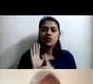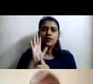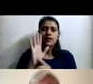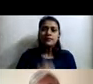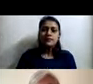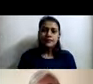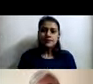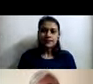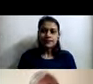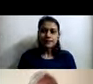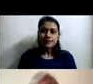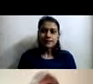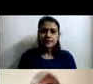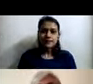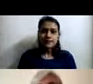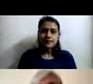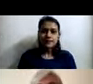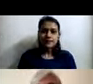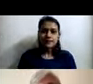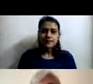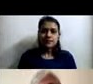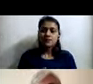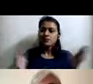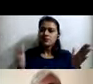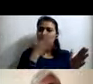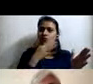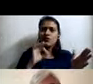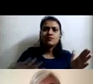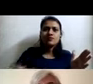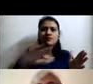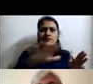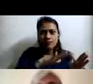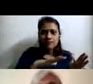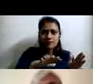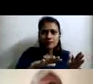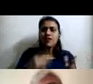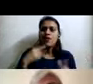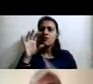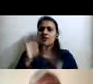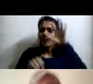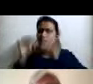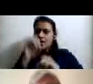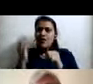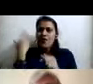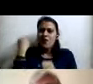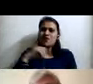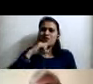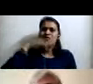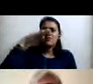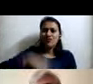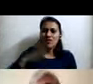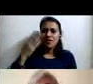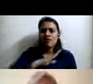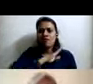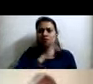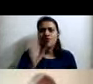So Jabarket, you know, this is a small little hillock that I used to trek in and climb in when I was a child. When I was about 10 or